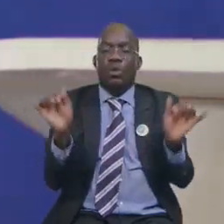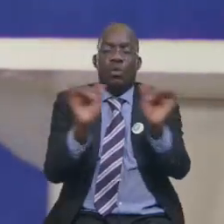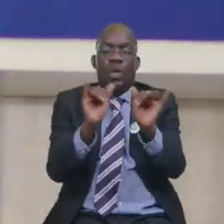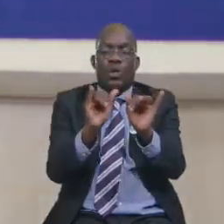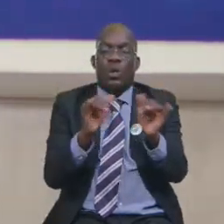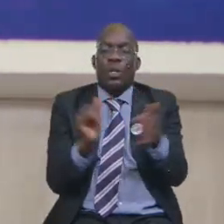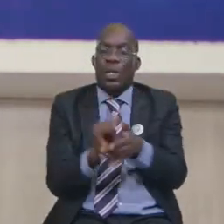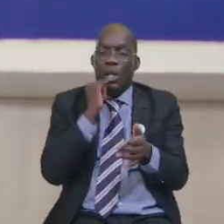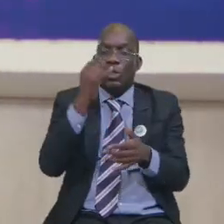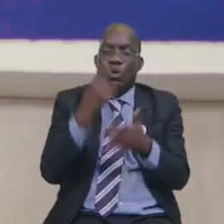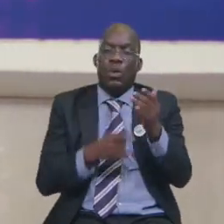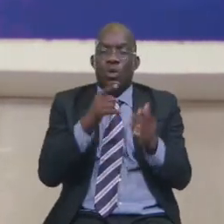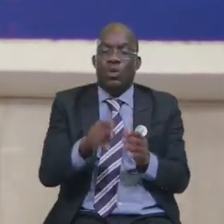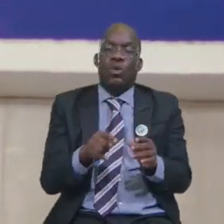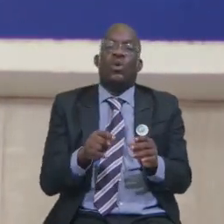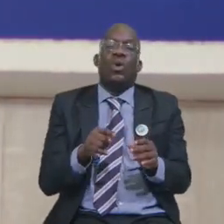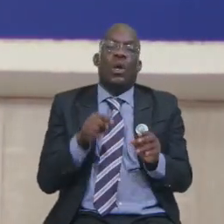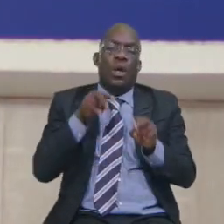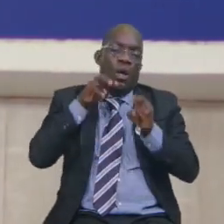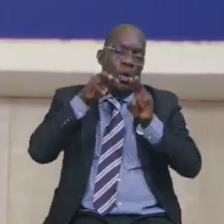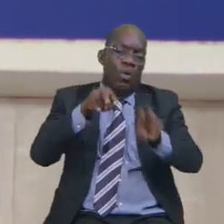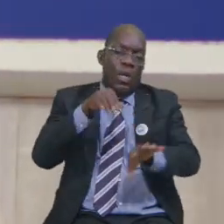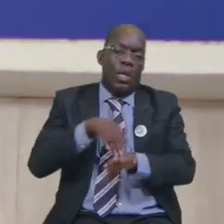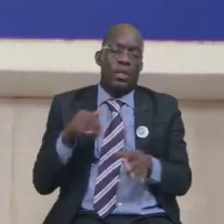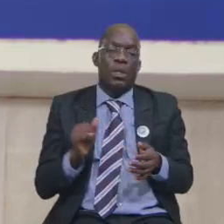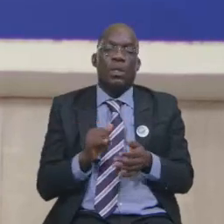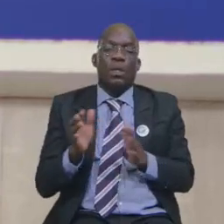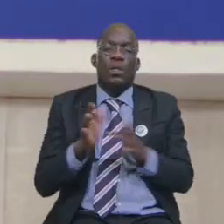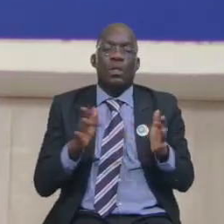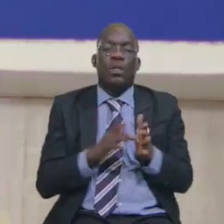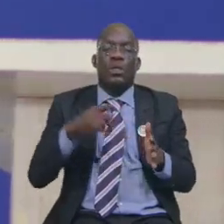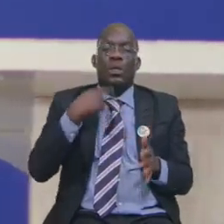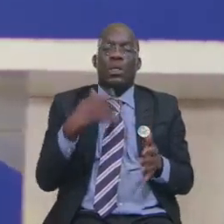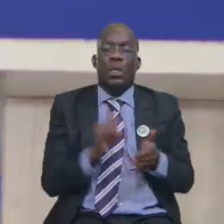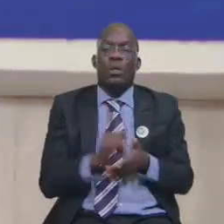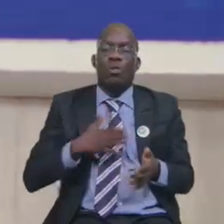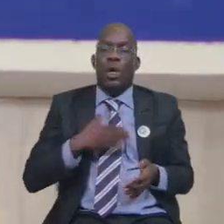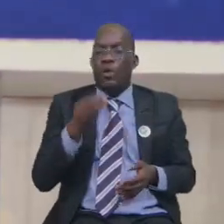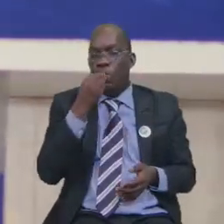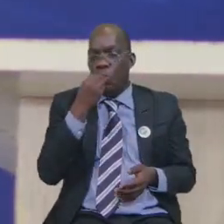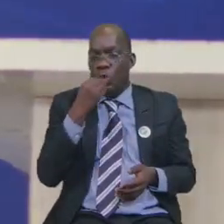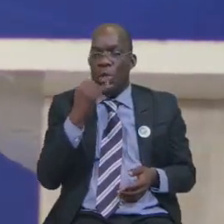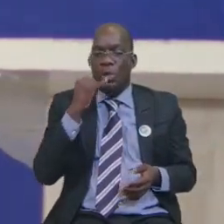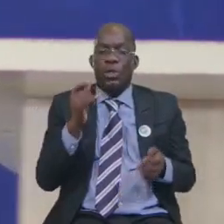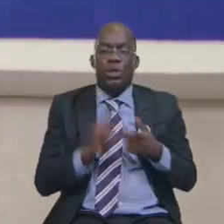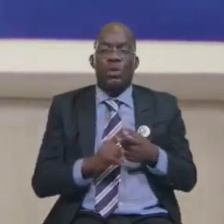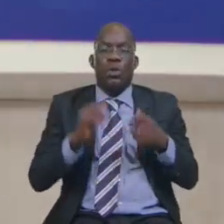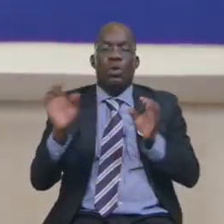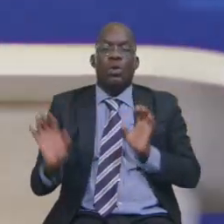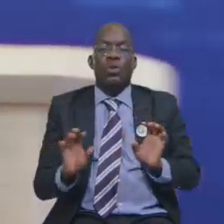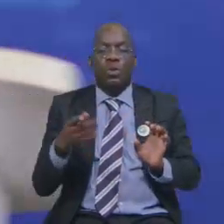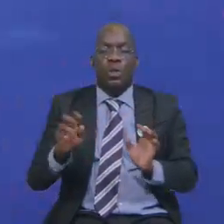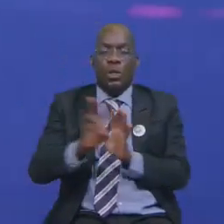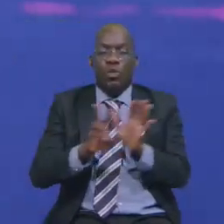what you want to go through. And Jesus said, my meat is to do the will of him